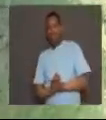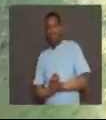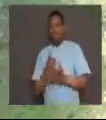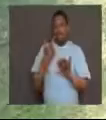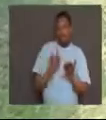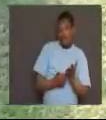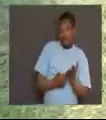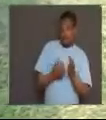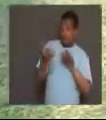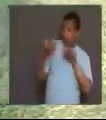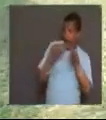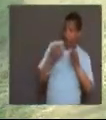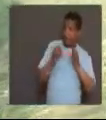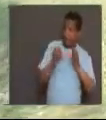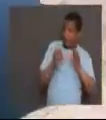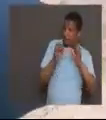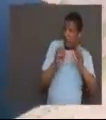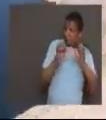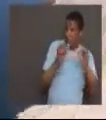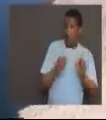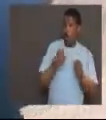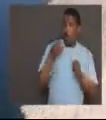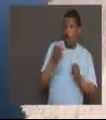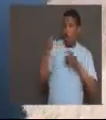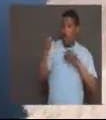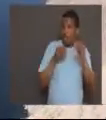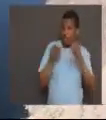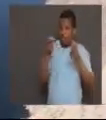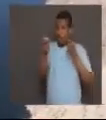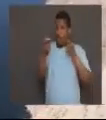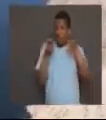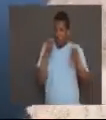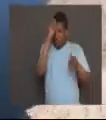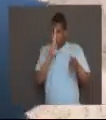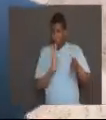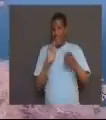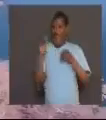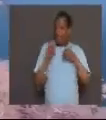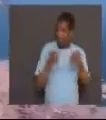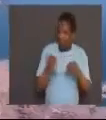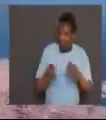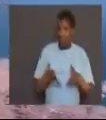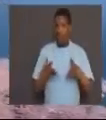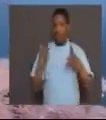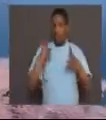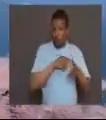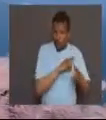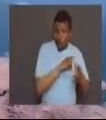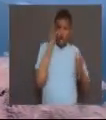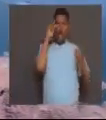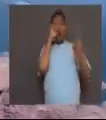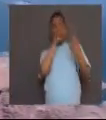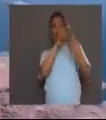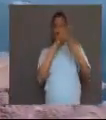It dictates a series of actions to manage human activities with the goal